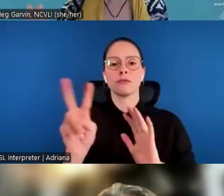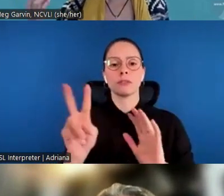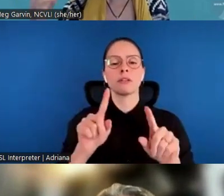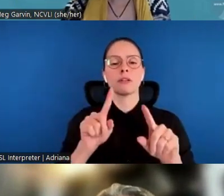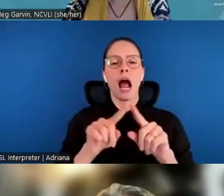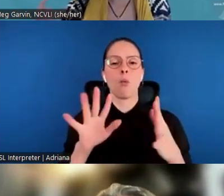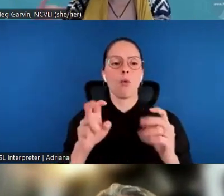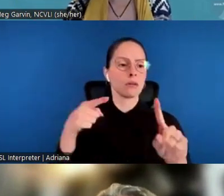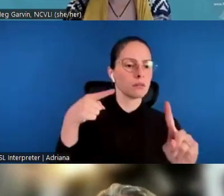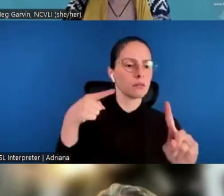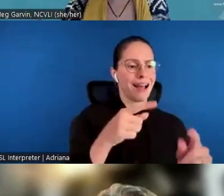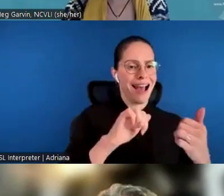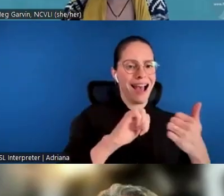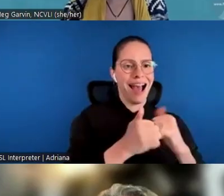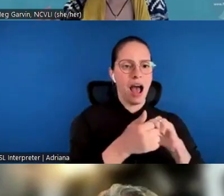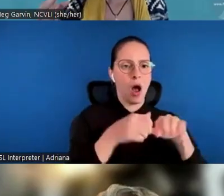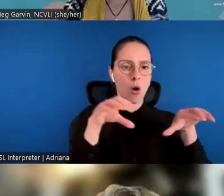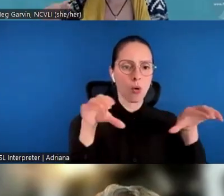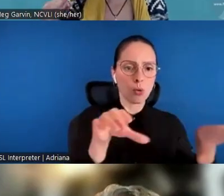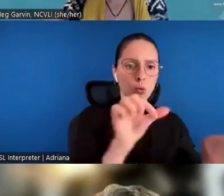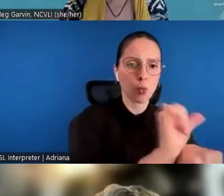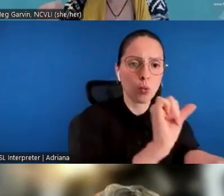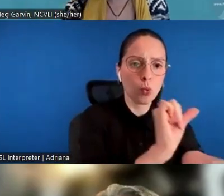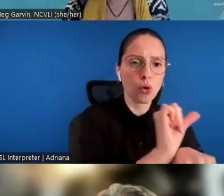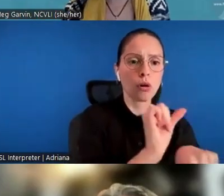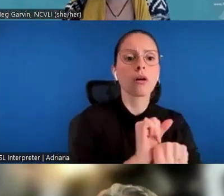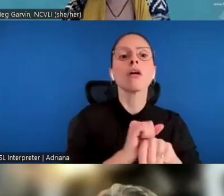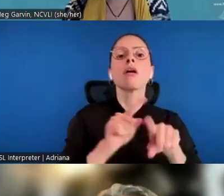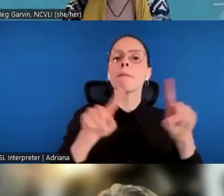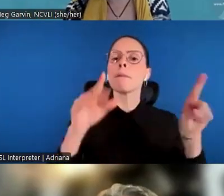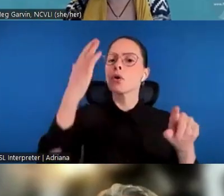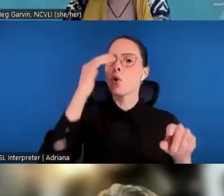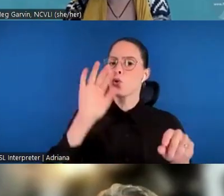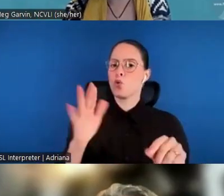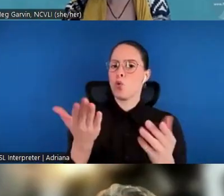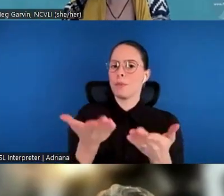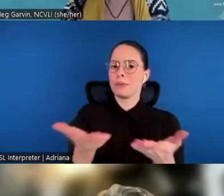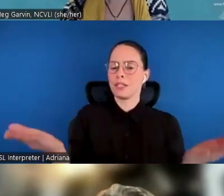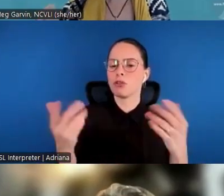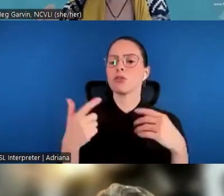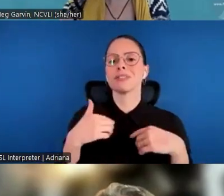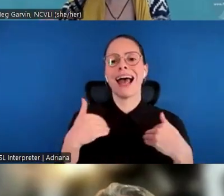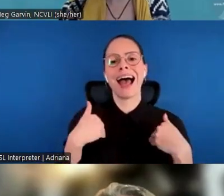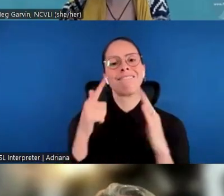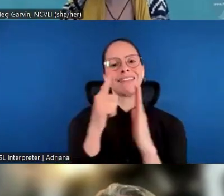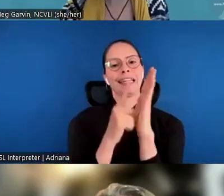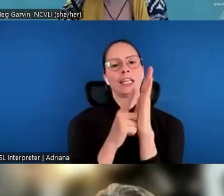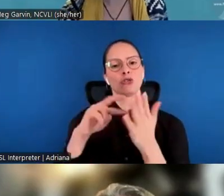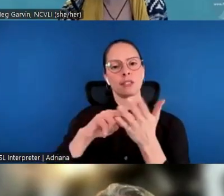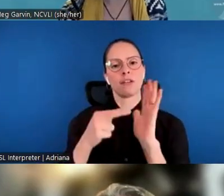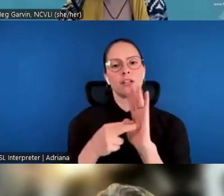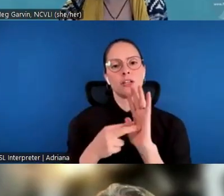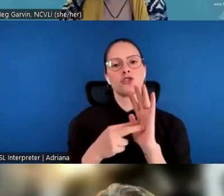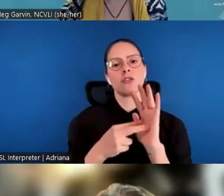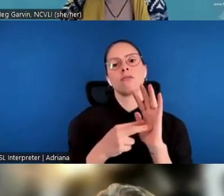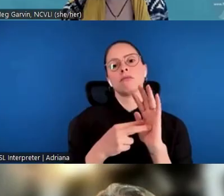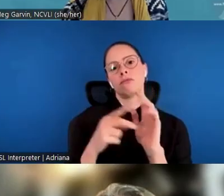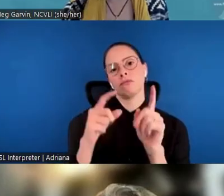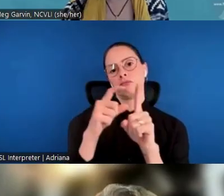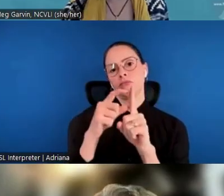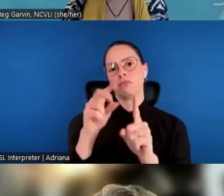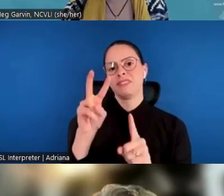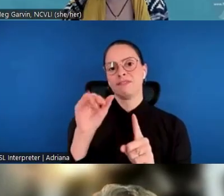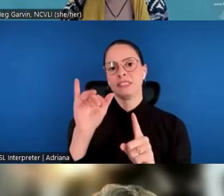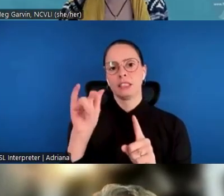work. But know that in your materials, there are legal definitions of victim, and that's who we are